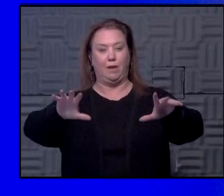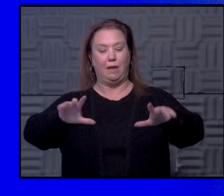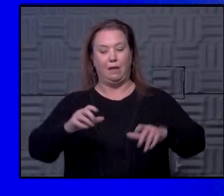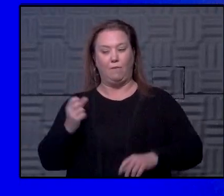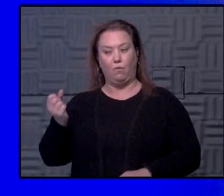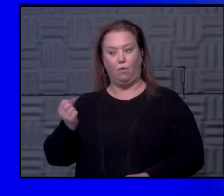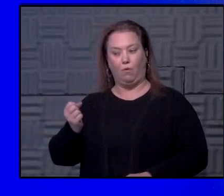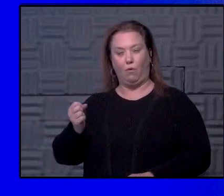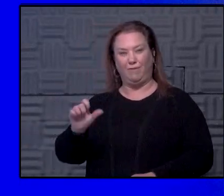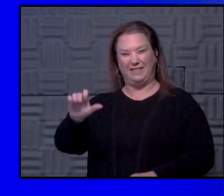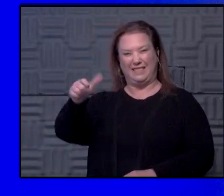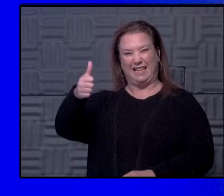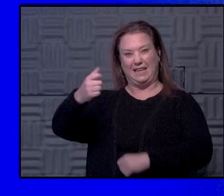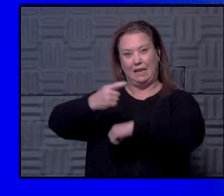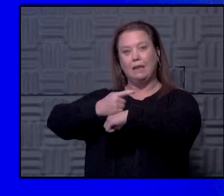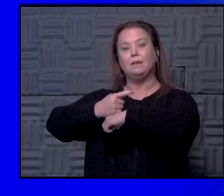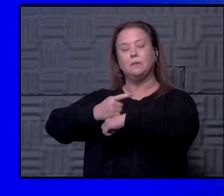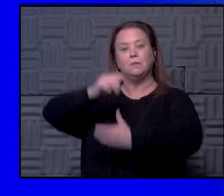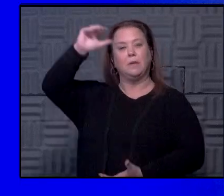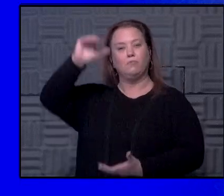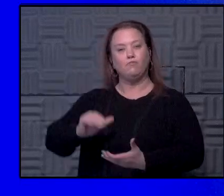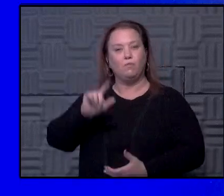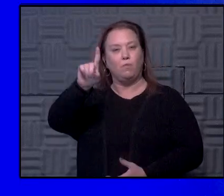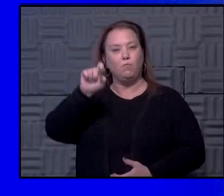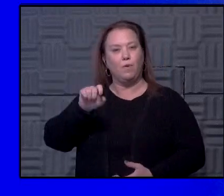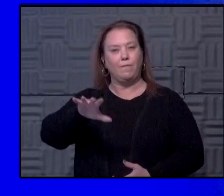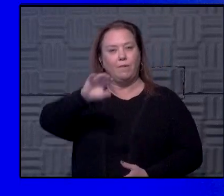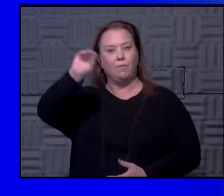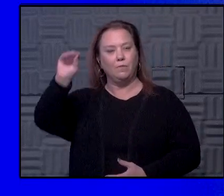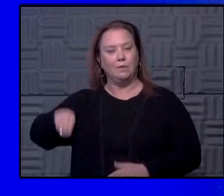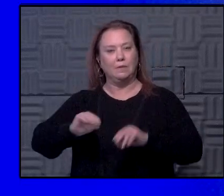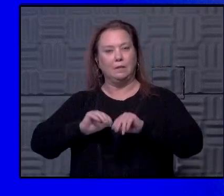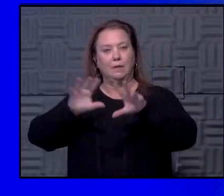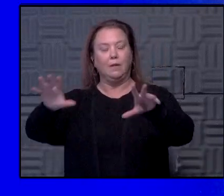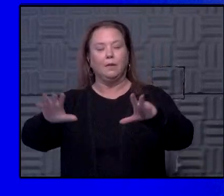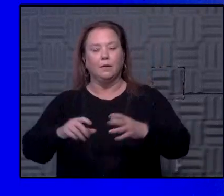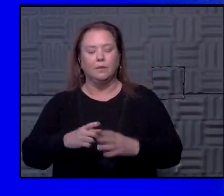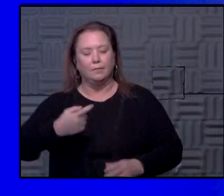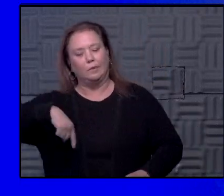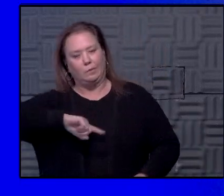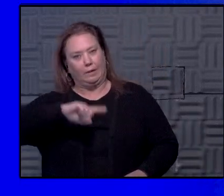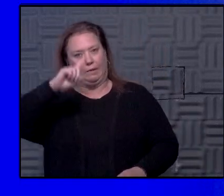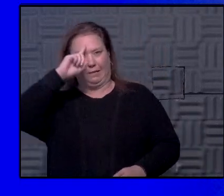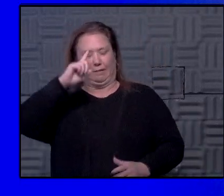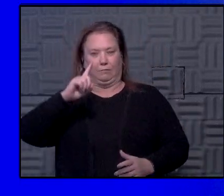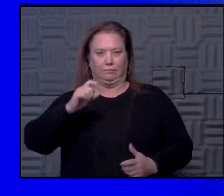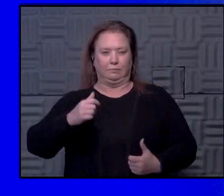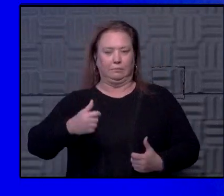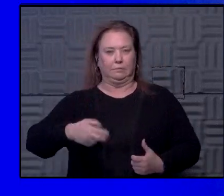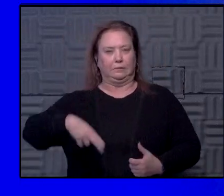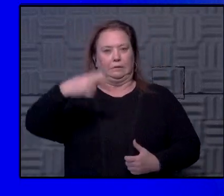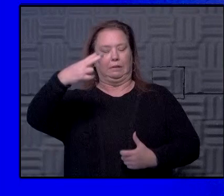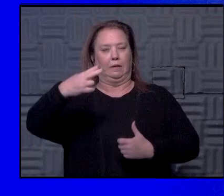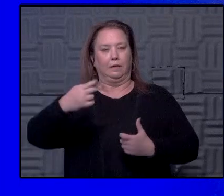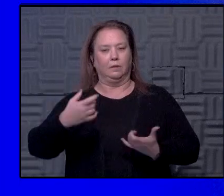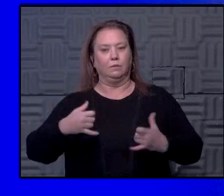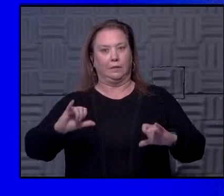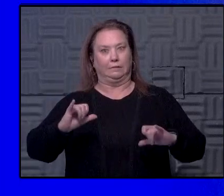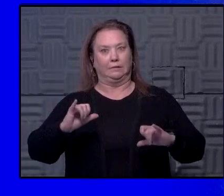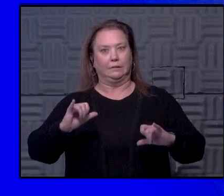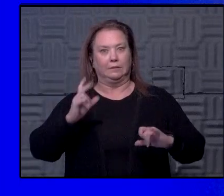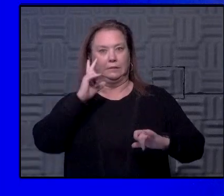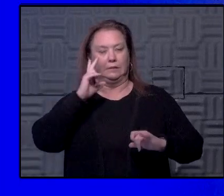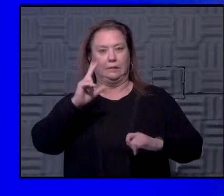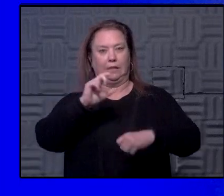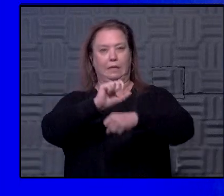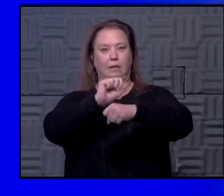like 1.5 essentially. So I know that anecdotally we think that's pretty dangerous because we have seen employees who